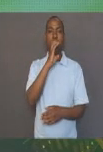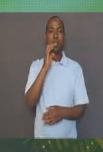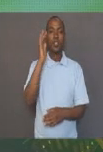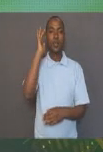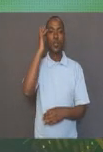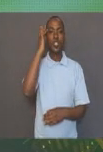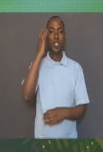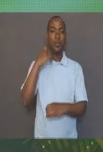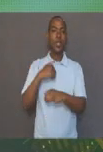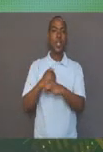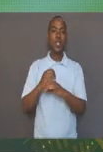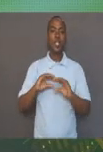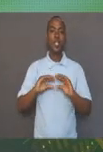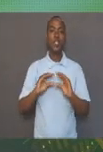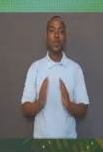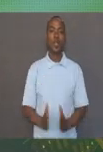pathobiologists.